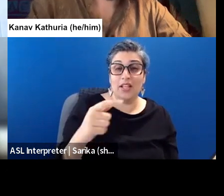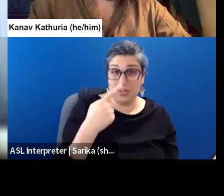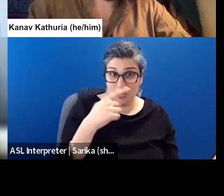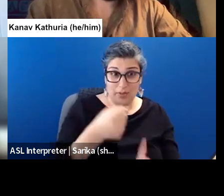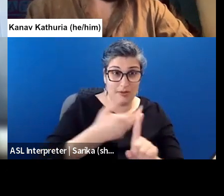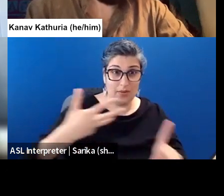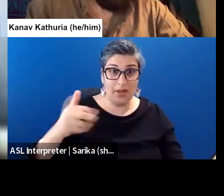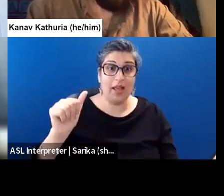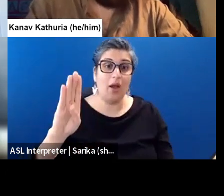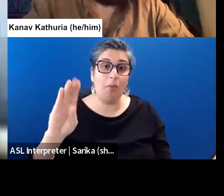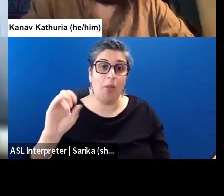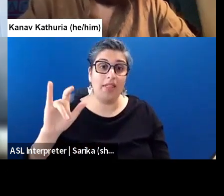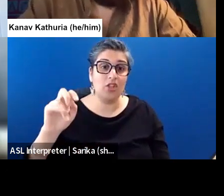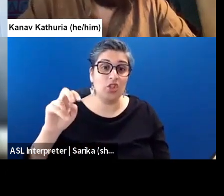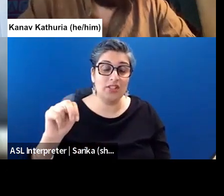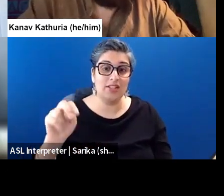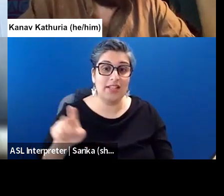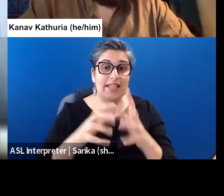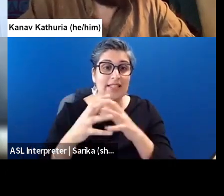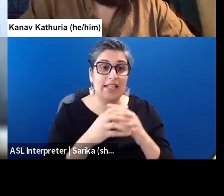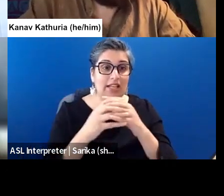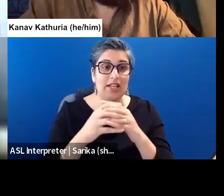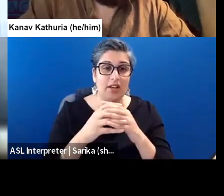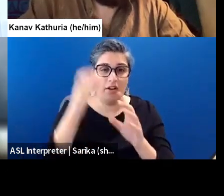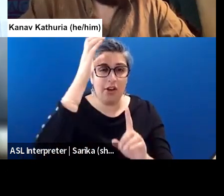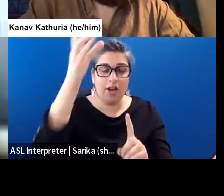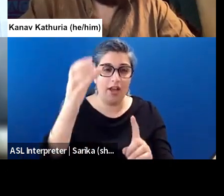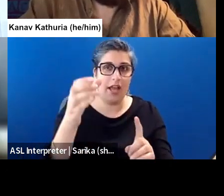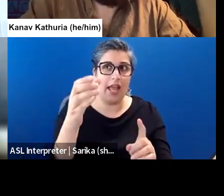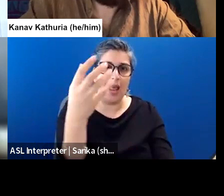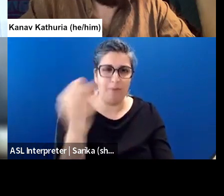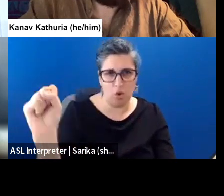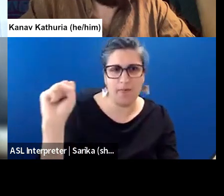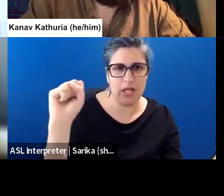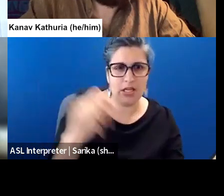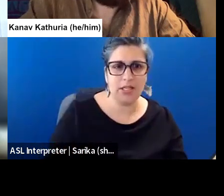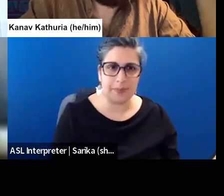and what that means for you as an intersectional concept and movement.